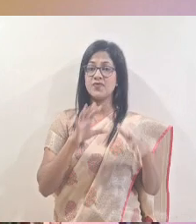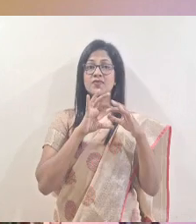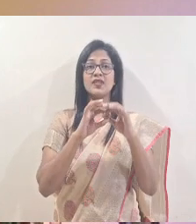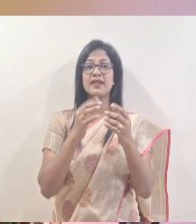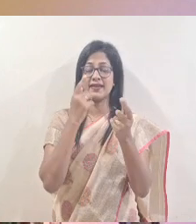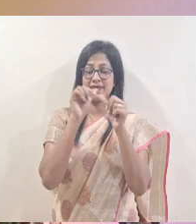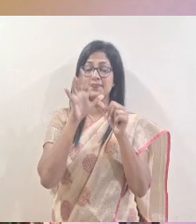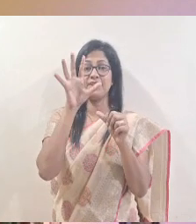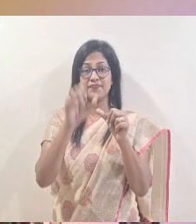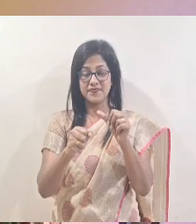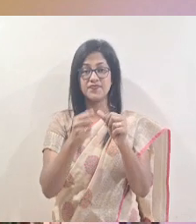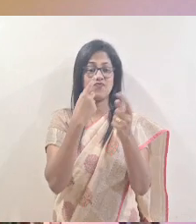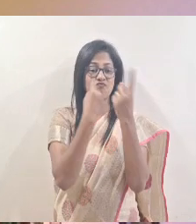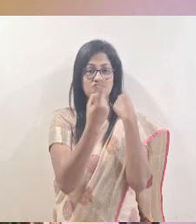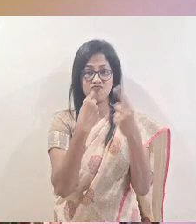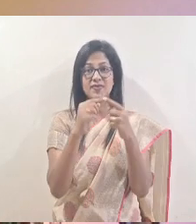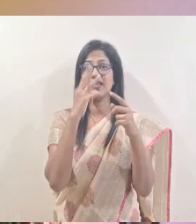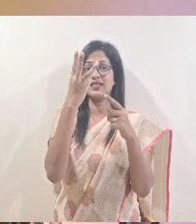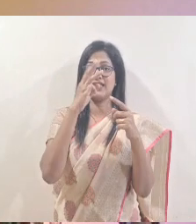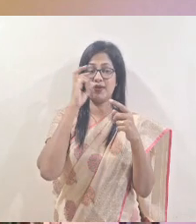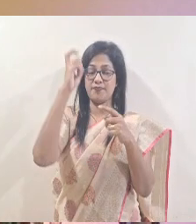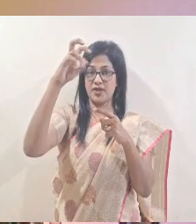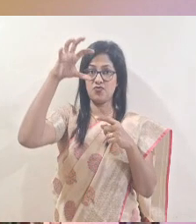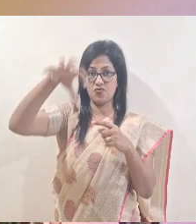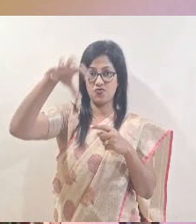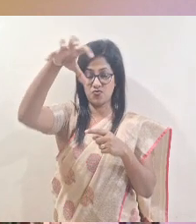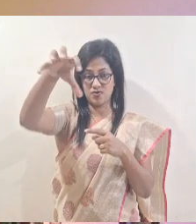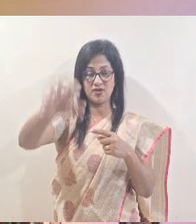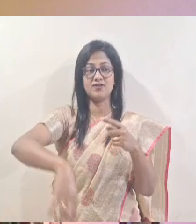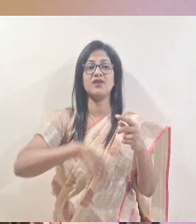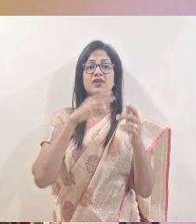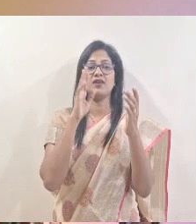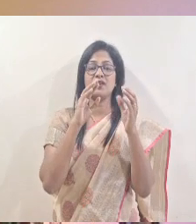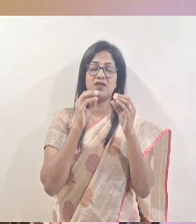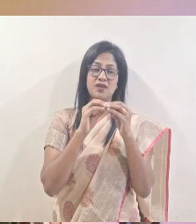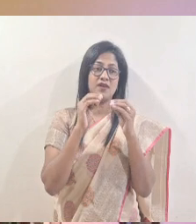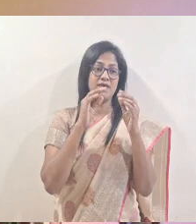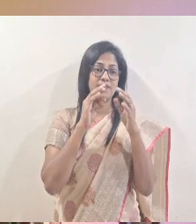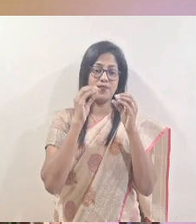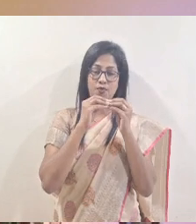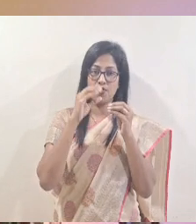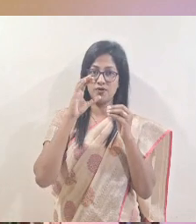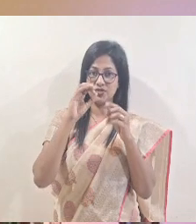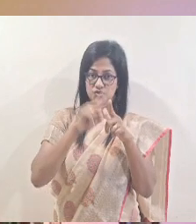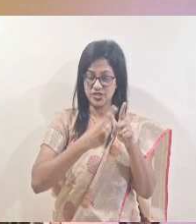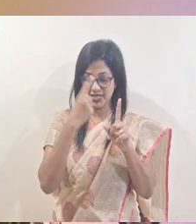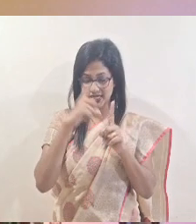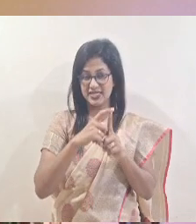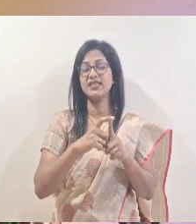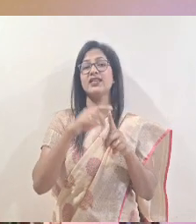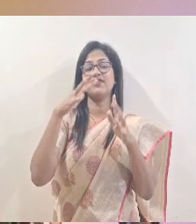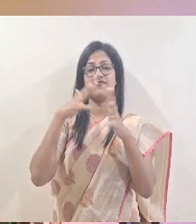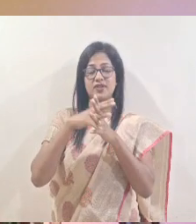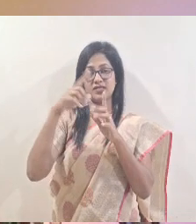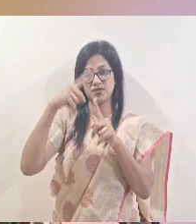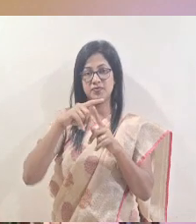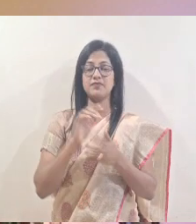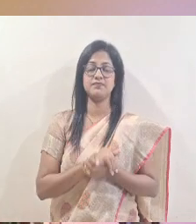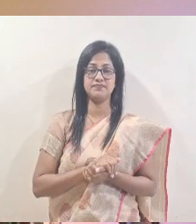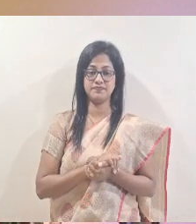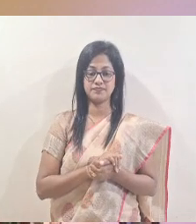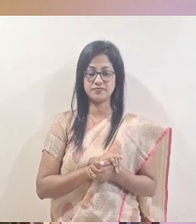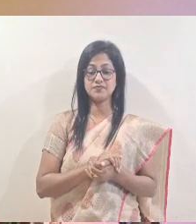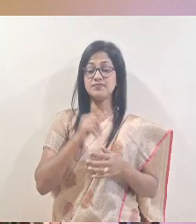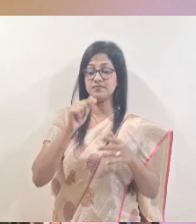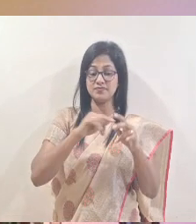includes access audits of 3 terminals, that is metro station, boat jetty and bus terminal and their connections. Following